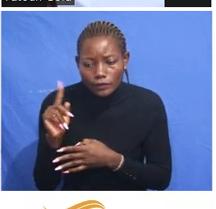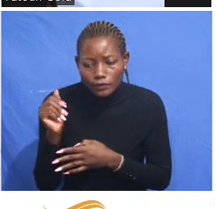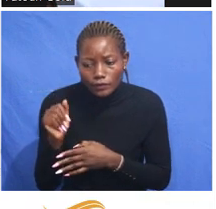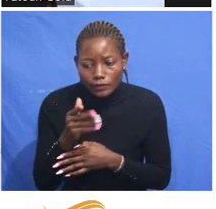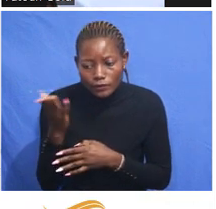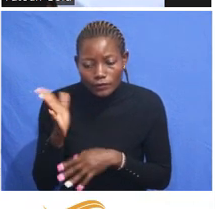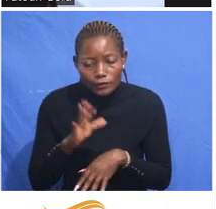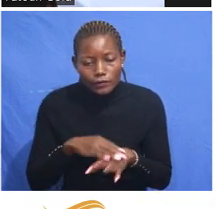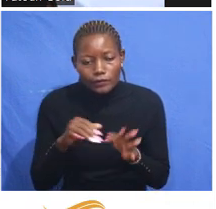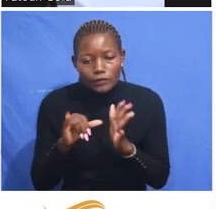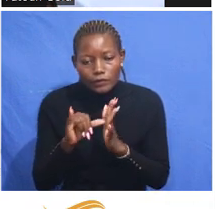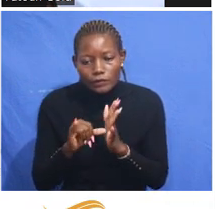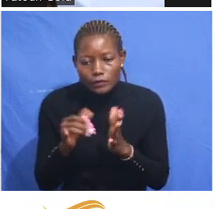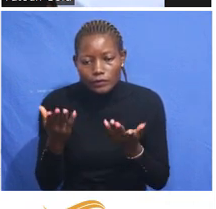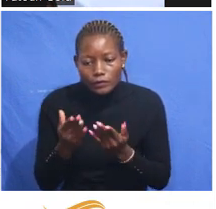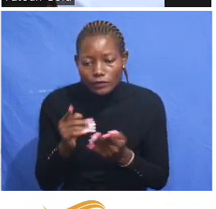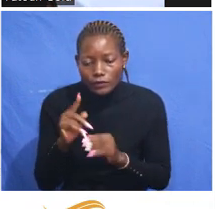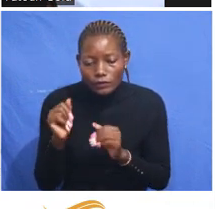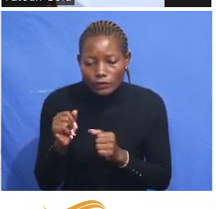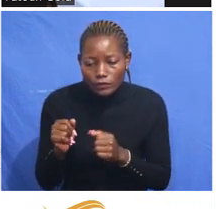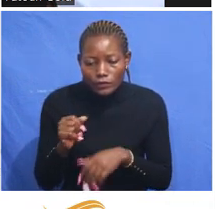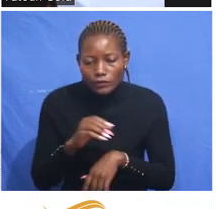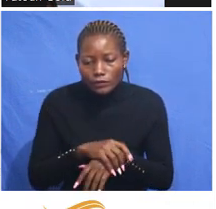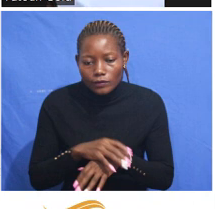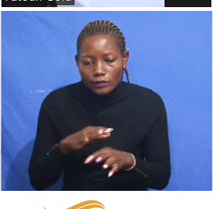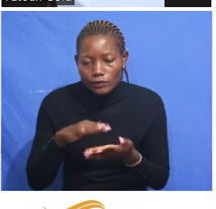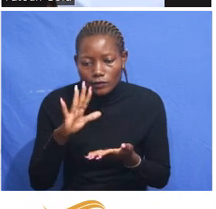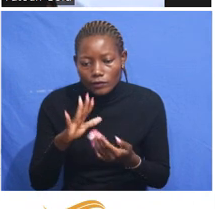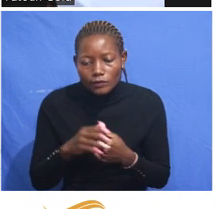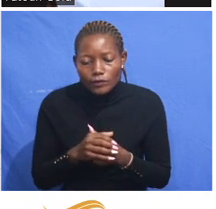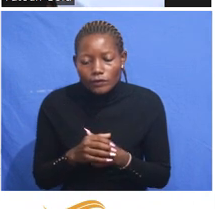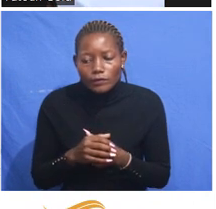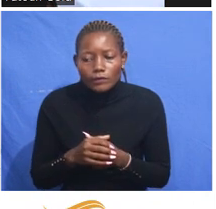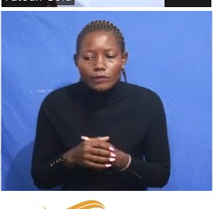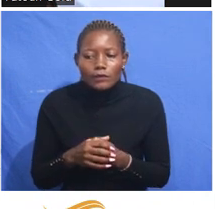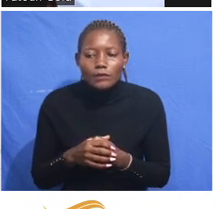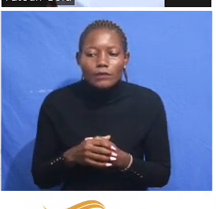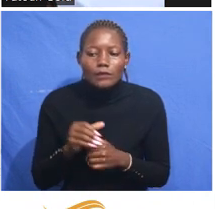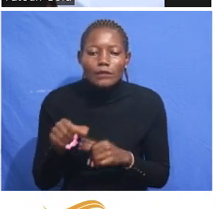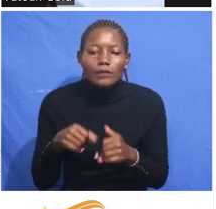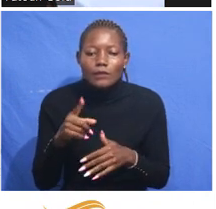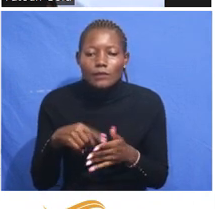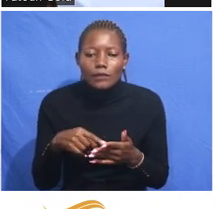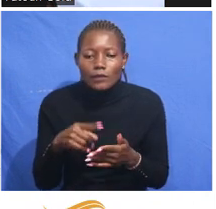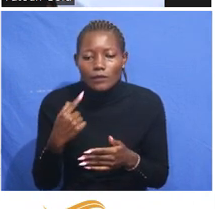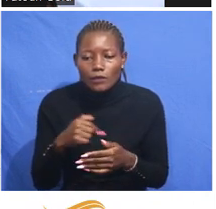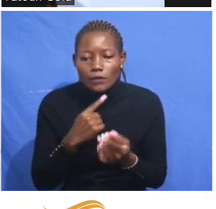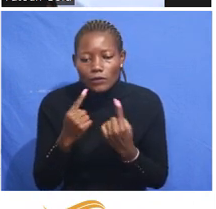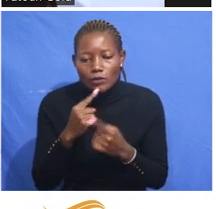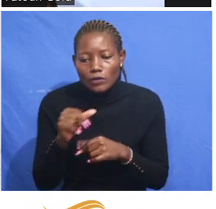YouTube where you can be able to go and break down what we have talked about visually.